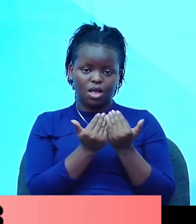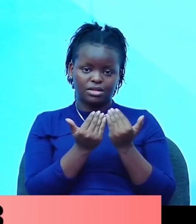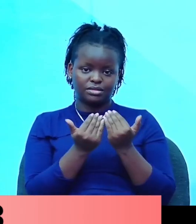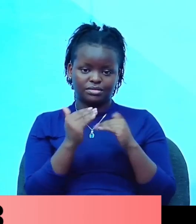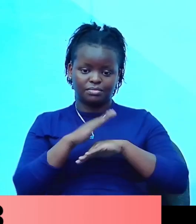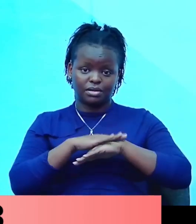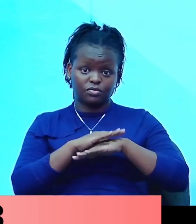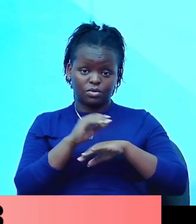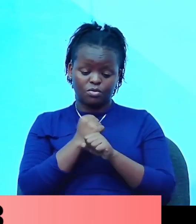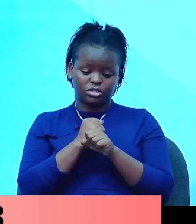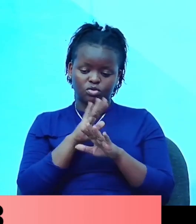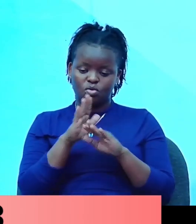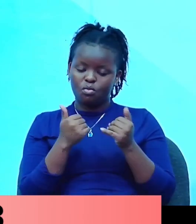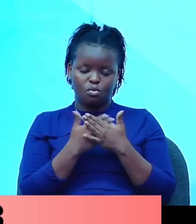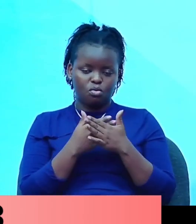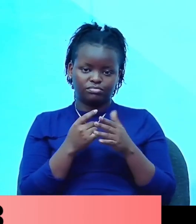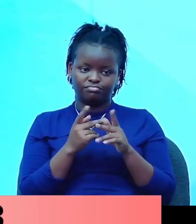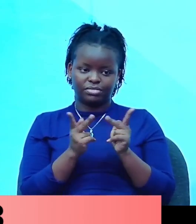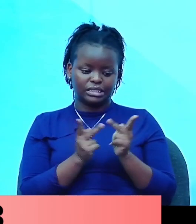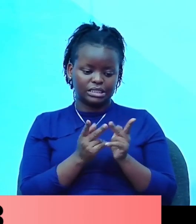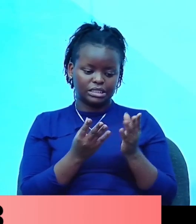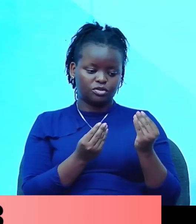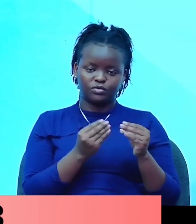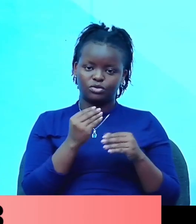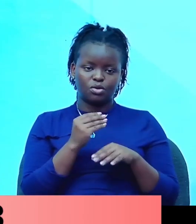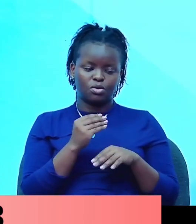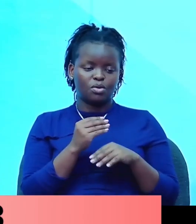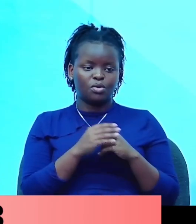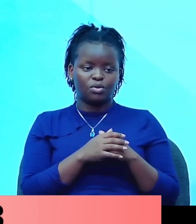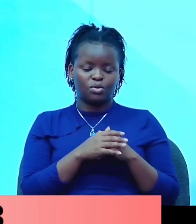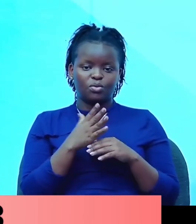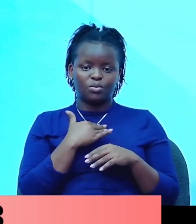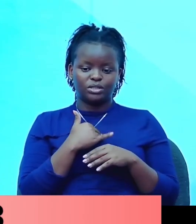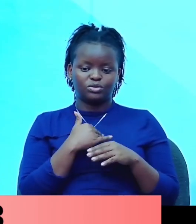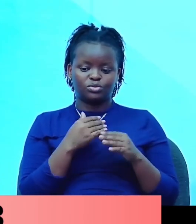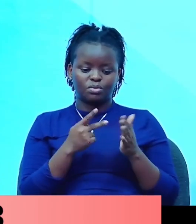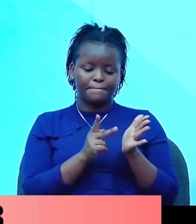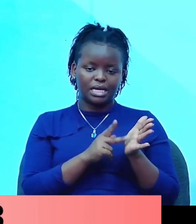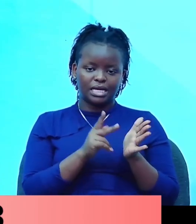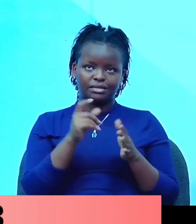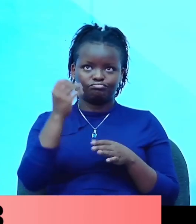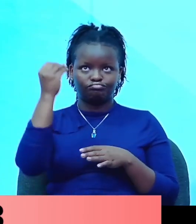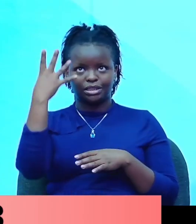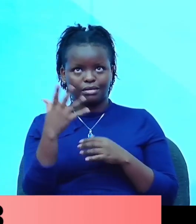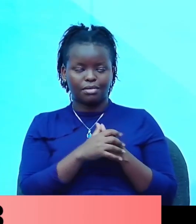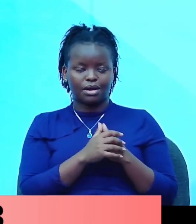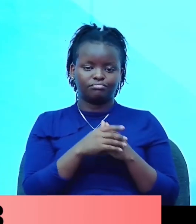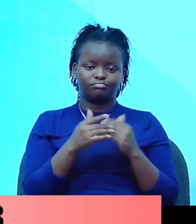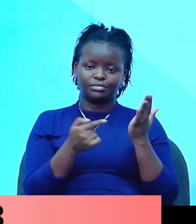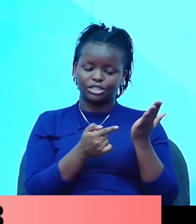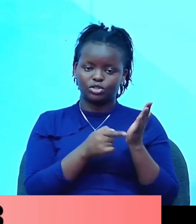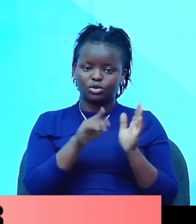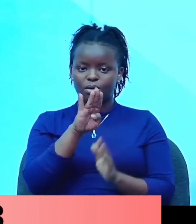every mode you're in. Right. Ukitaka soft mode, uko home tu unalipa bills za stima, digital bills, etc.